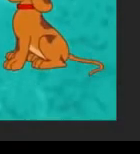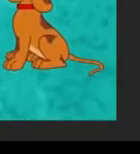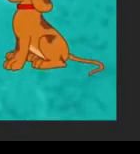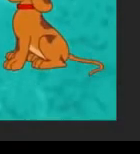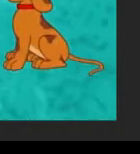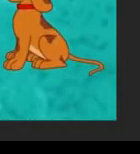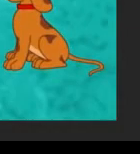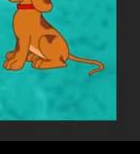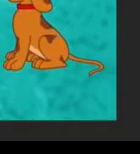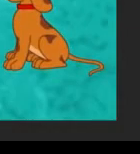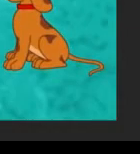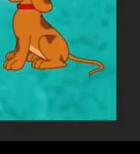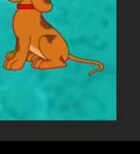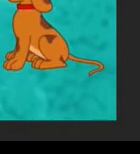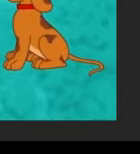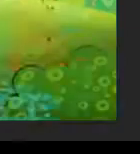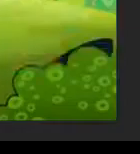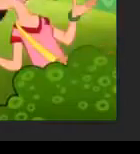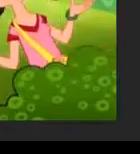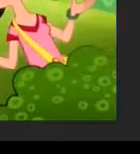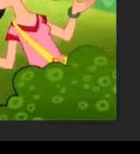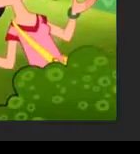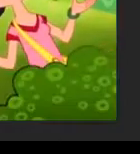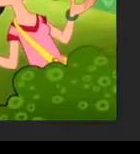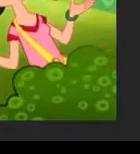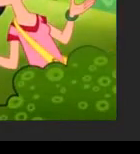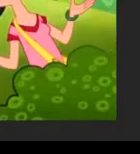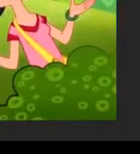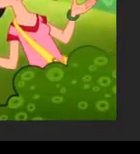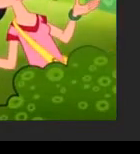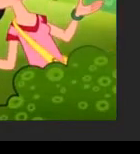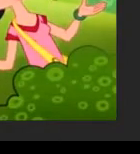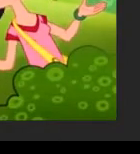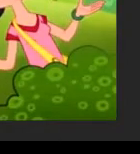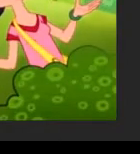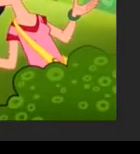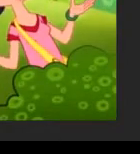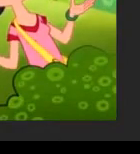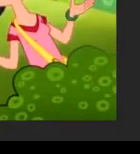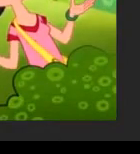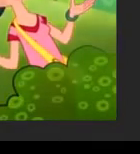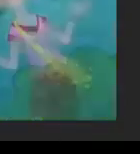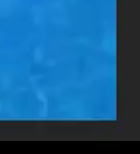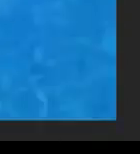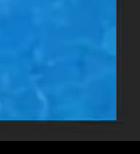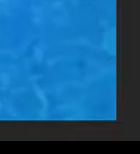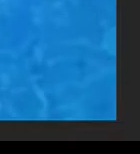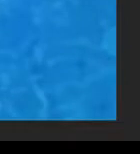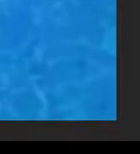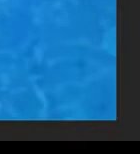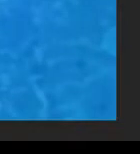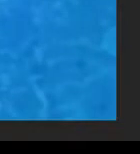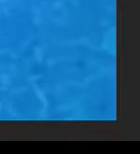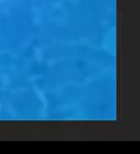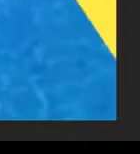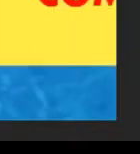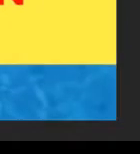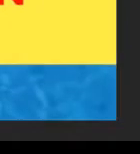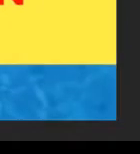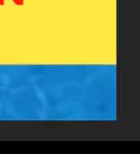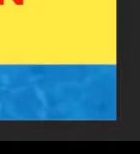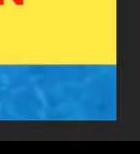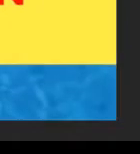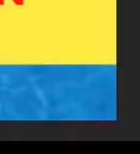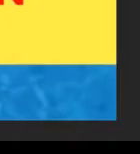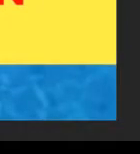nouns, they're all nouns. If it has a name, it's a proper noun. If it doesn't have a name, it's